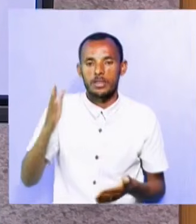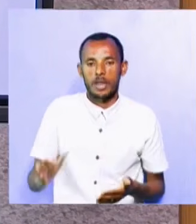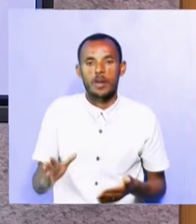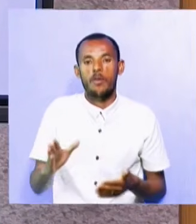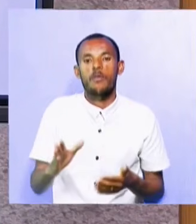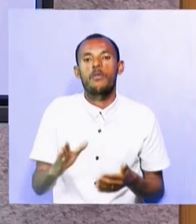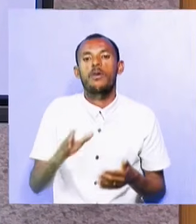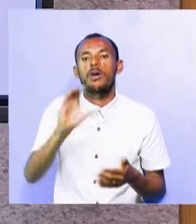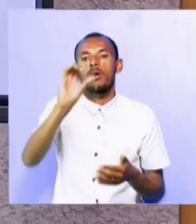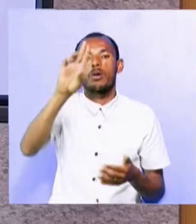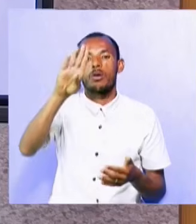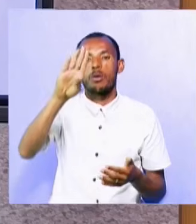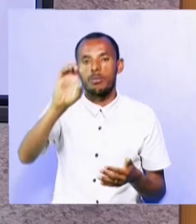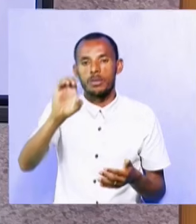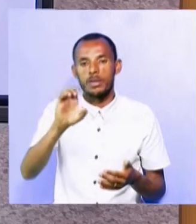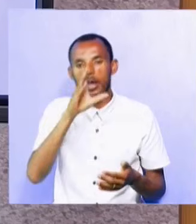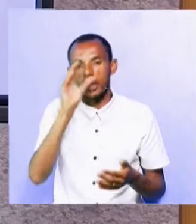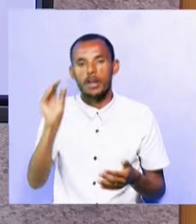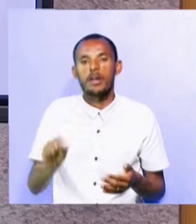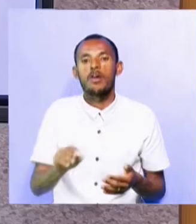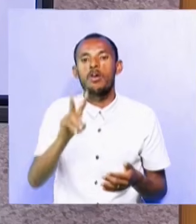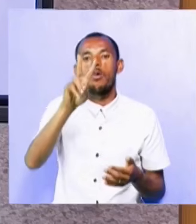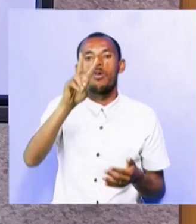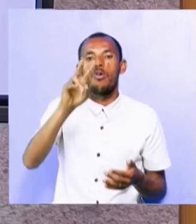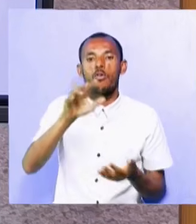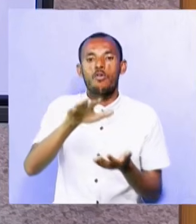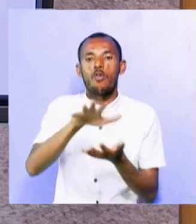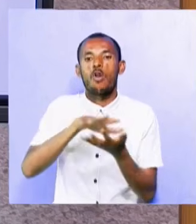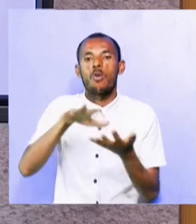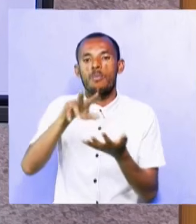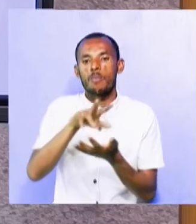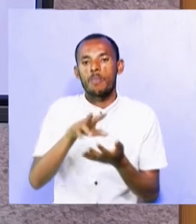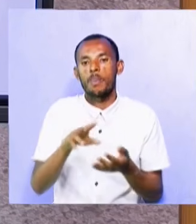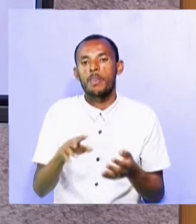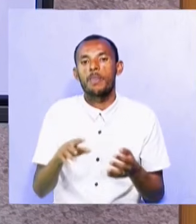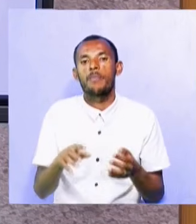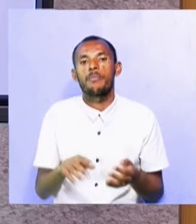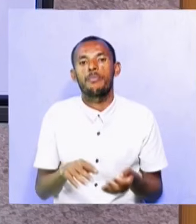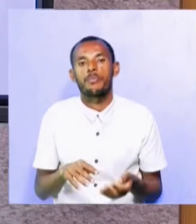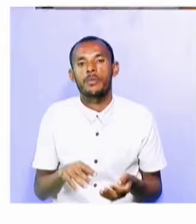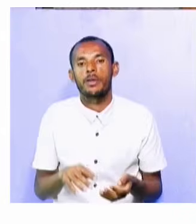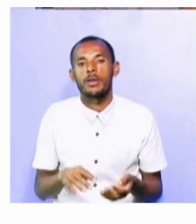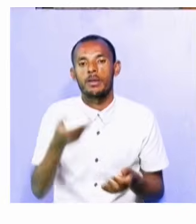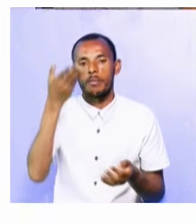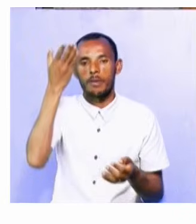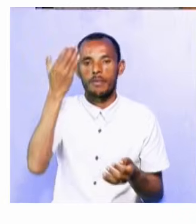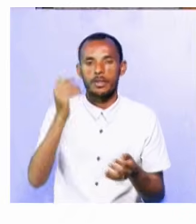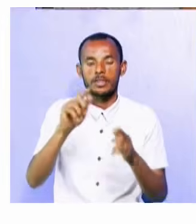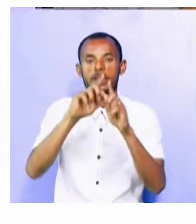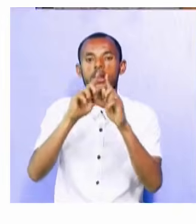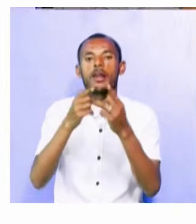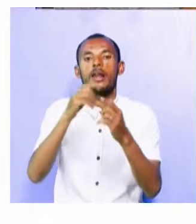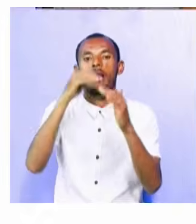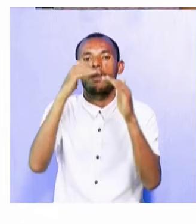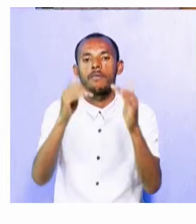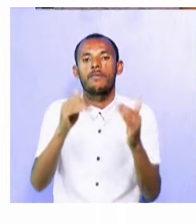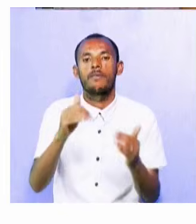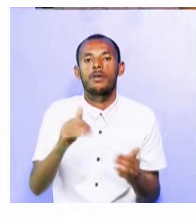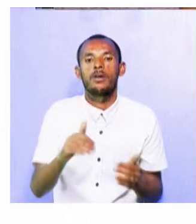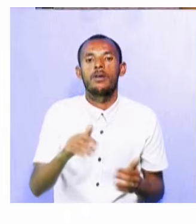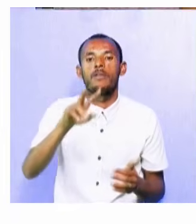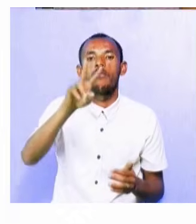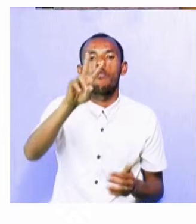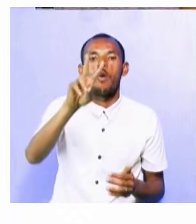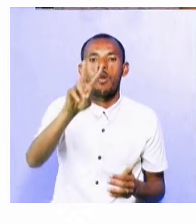cube and the volume of a cube. As you all know from your previous grade level, volume